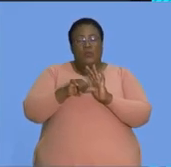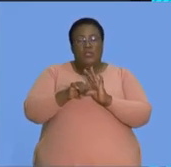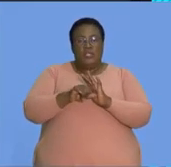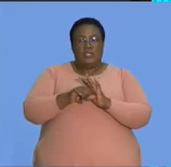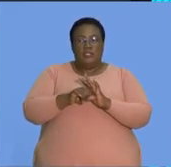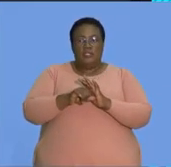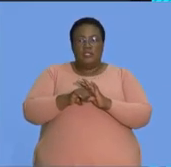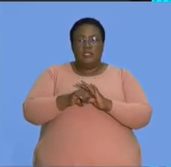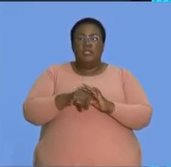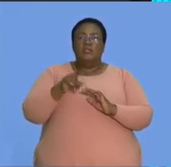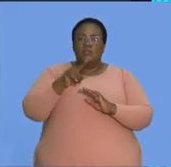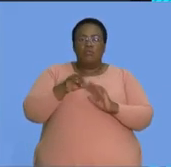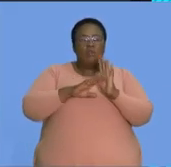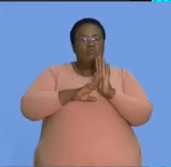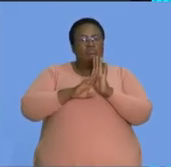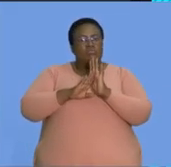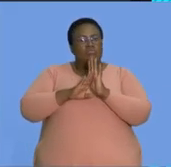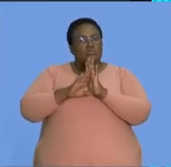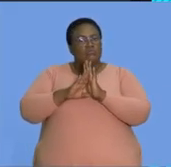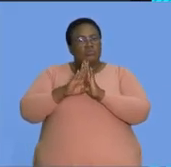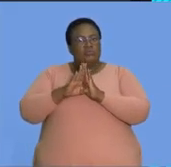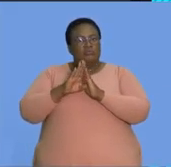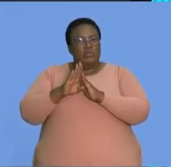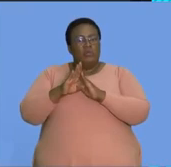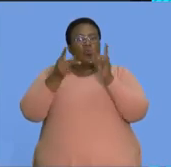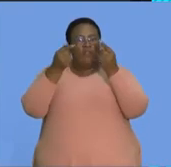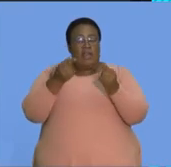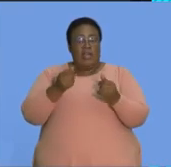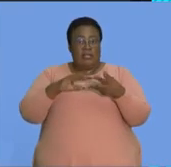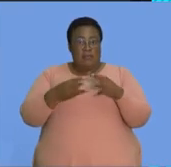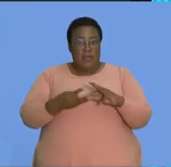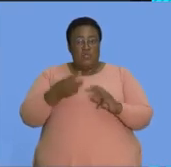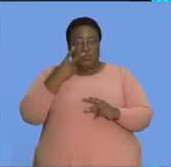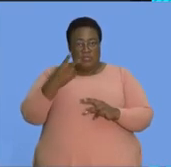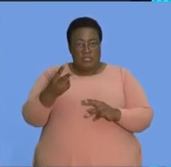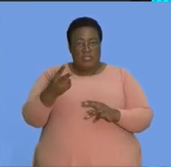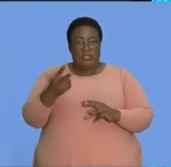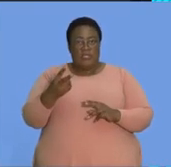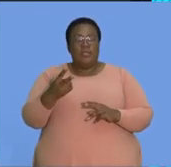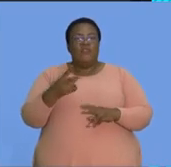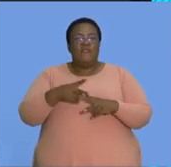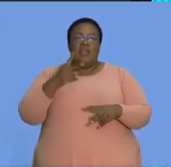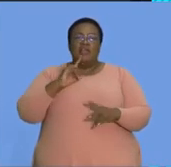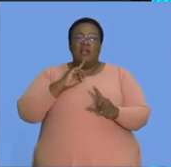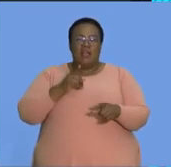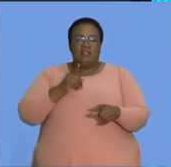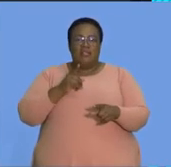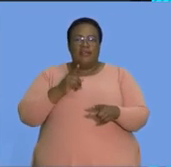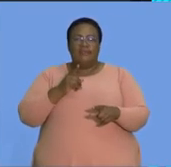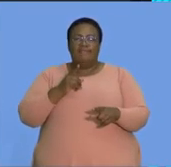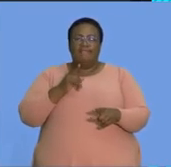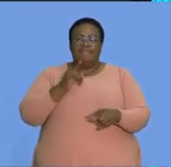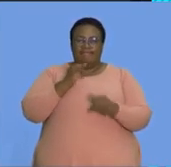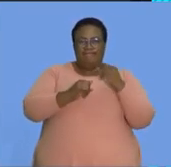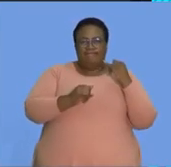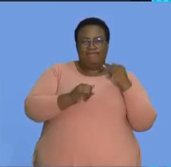I promise you, as you are progressing with financial maths, you will see that as soon as you round off, it makes your final answer to be